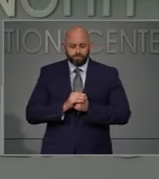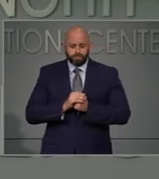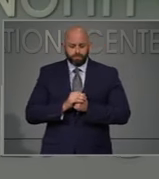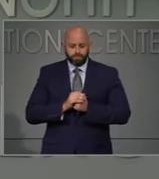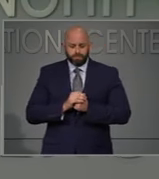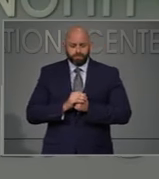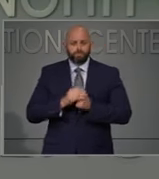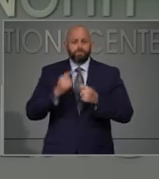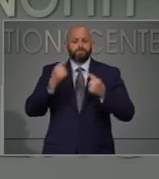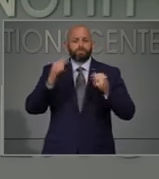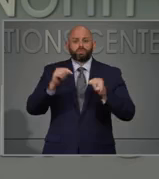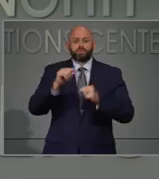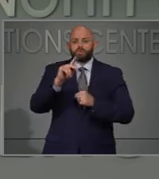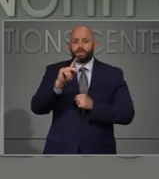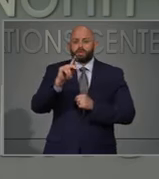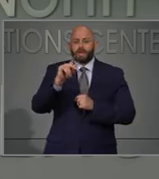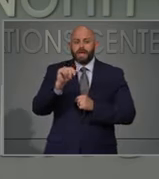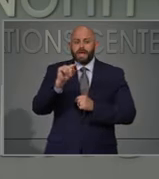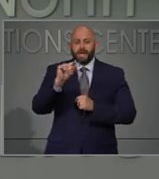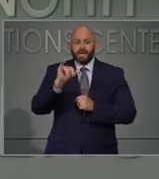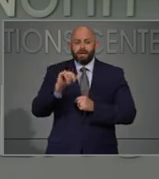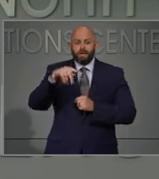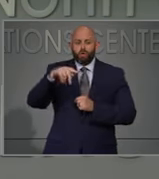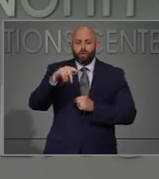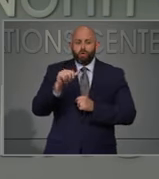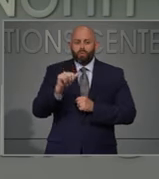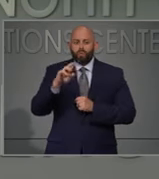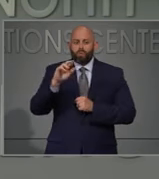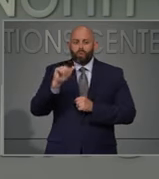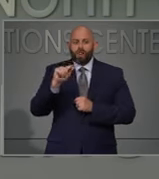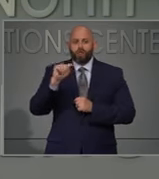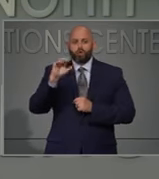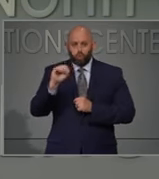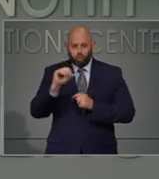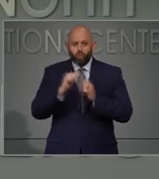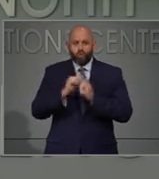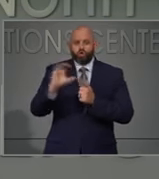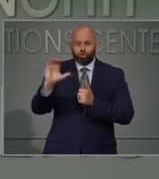We'll try Katie Peralta with the Charlotte Agenda.